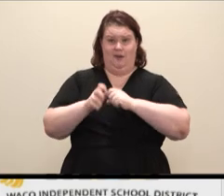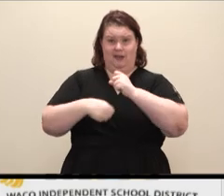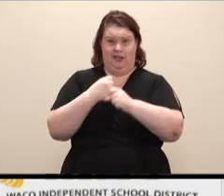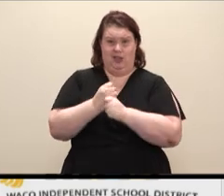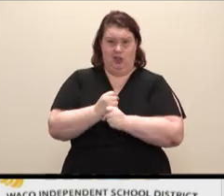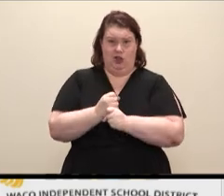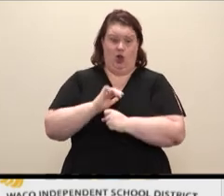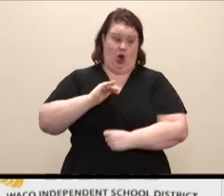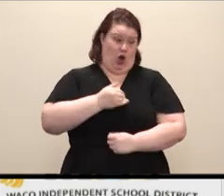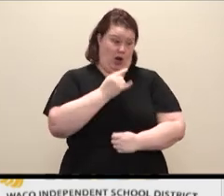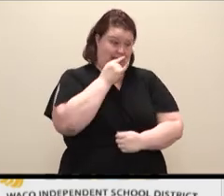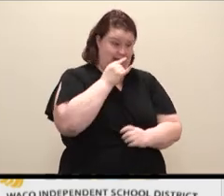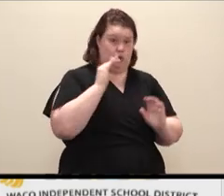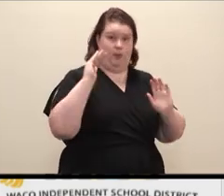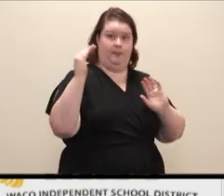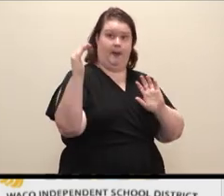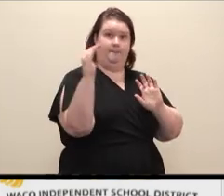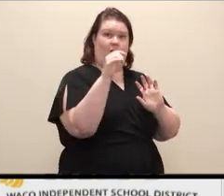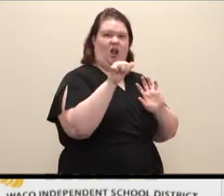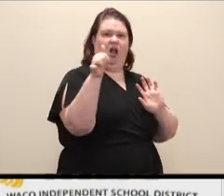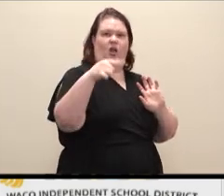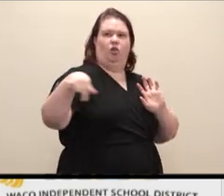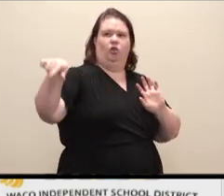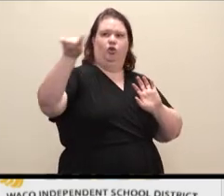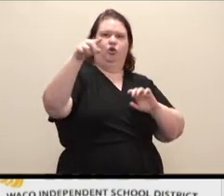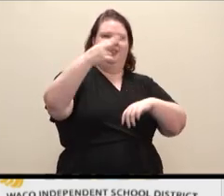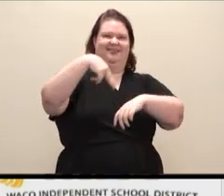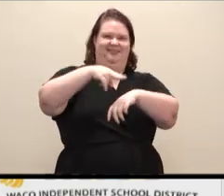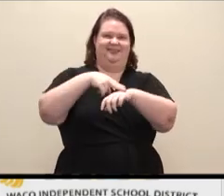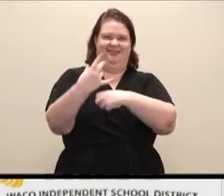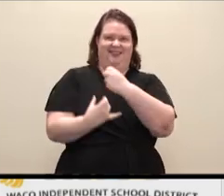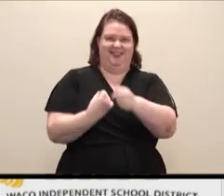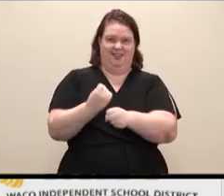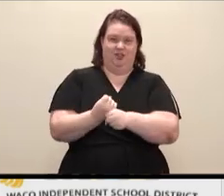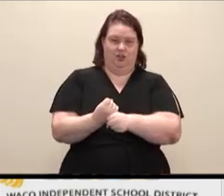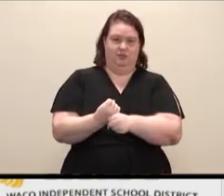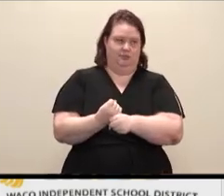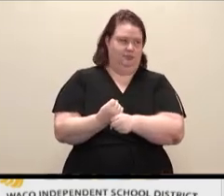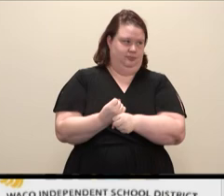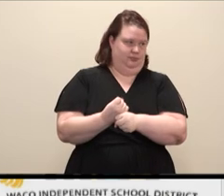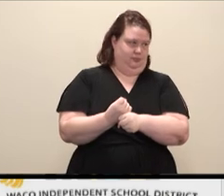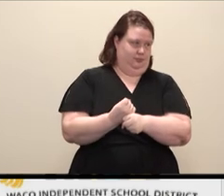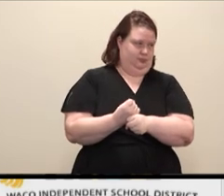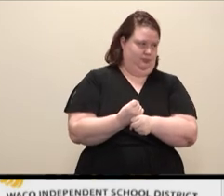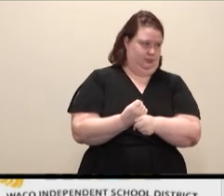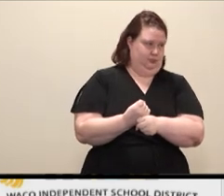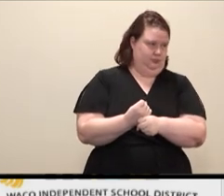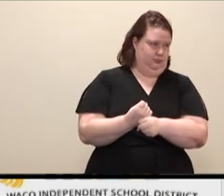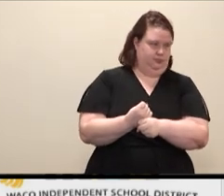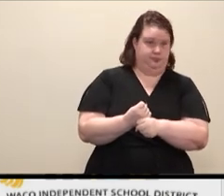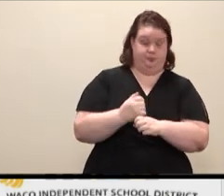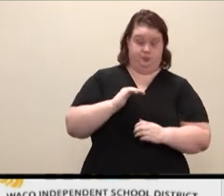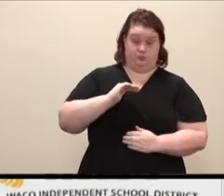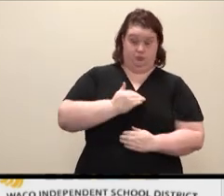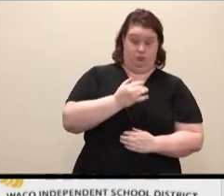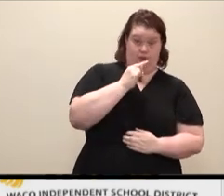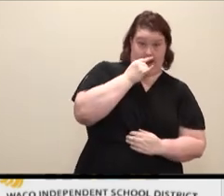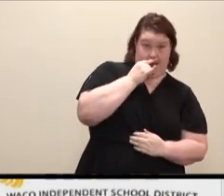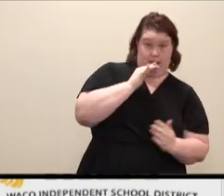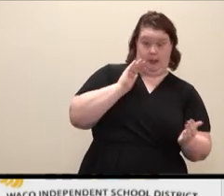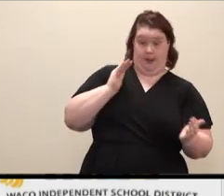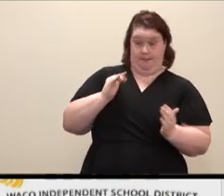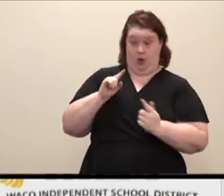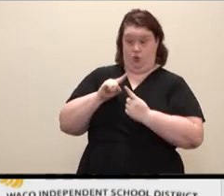year. So these national statistics are not just isolated like our kids compared to the usual norm. These are our